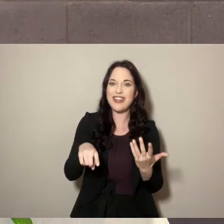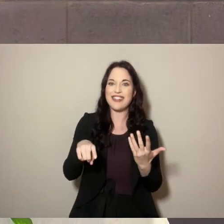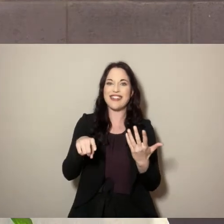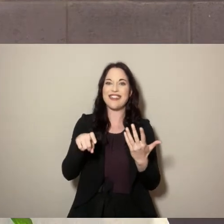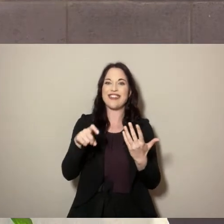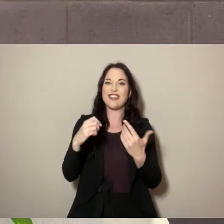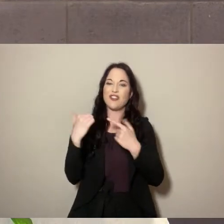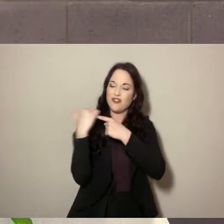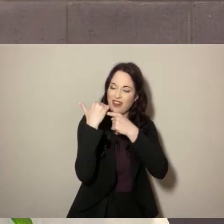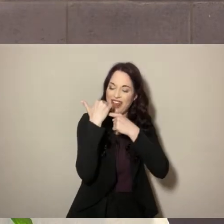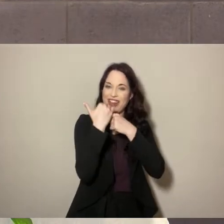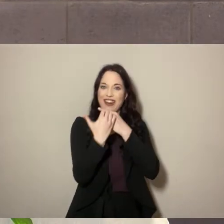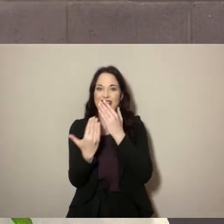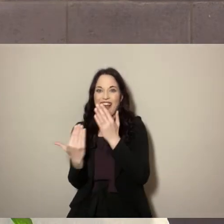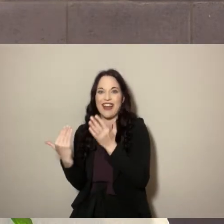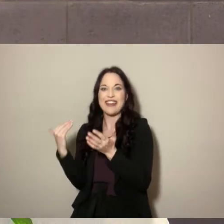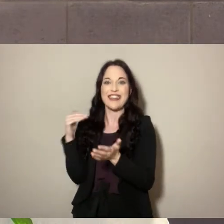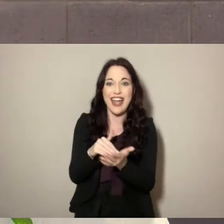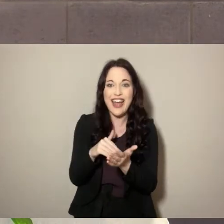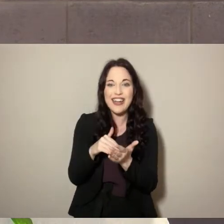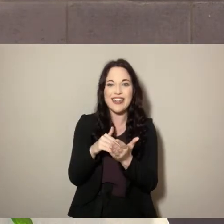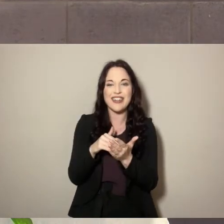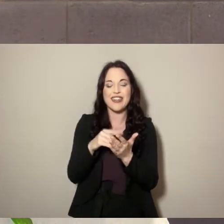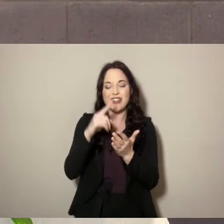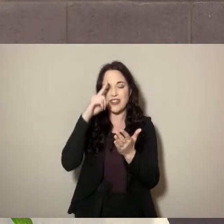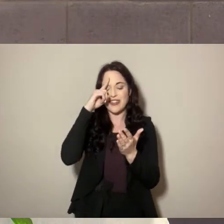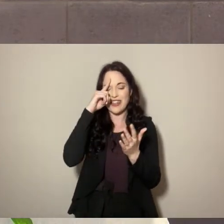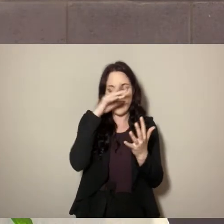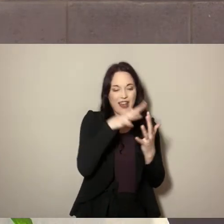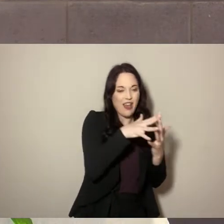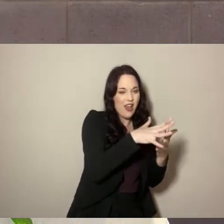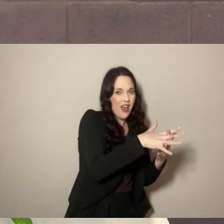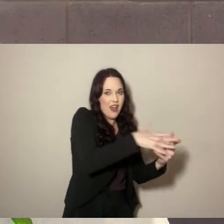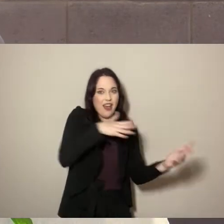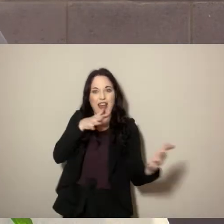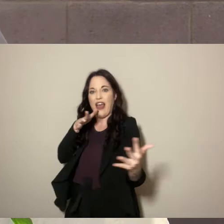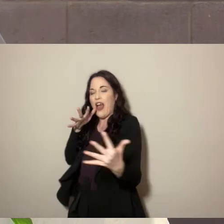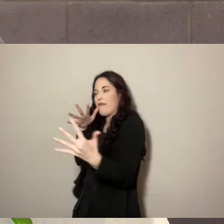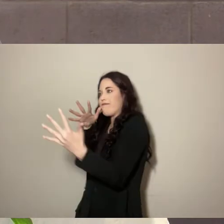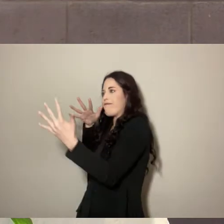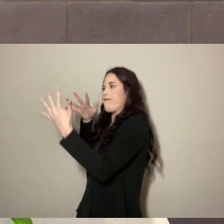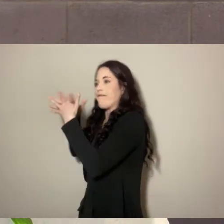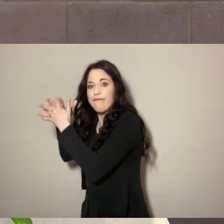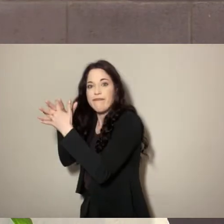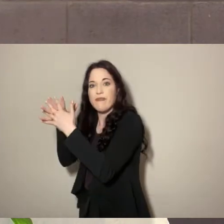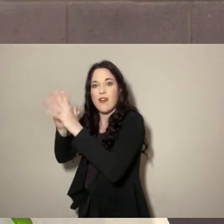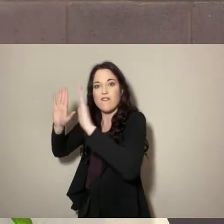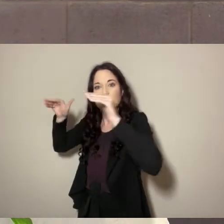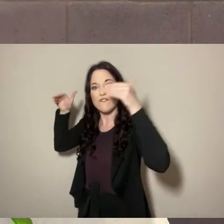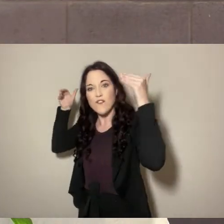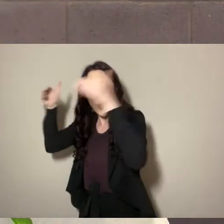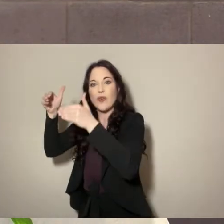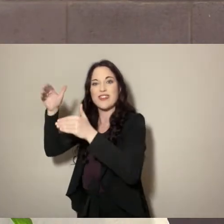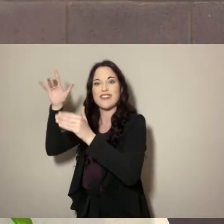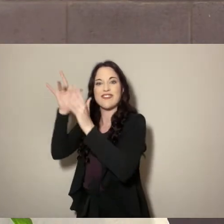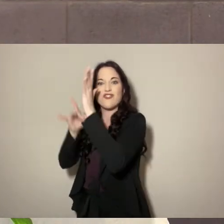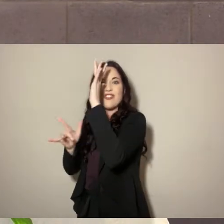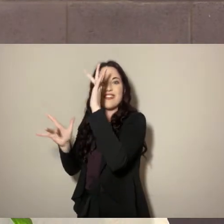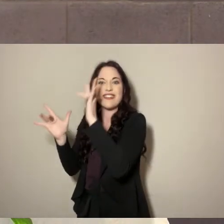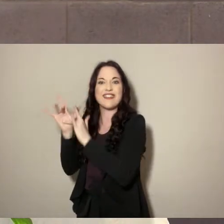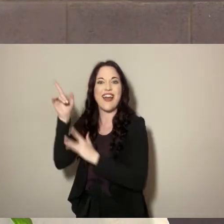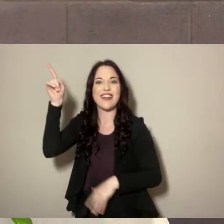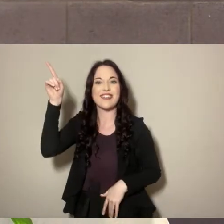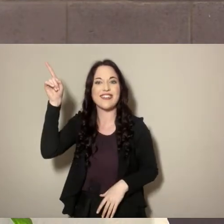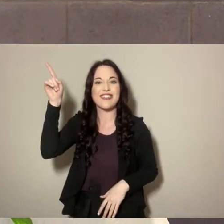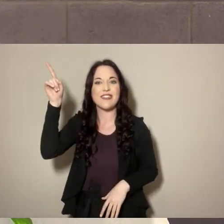brain to heaven on earth brain, to focus our attention on Jesus' thoughts, to